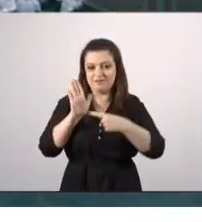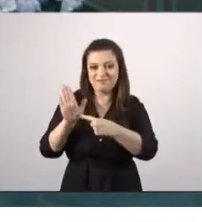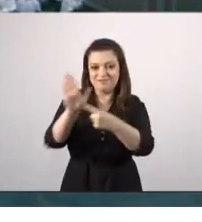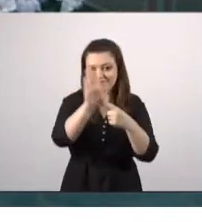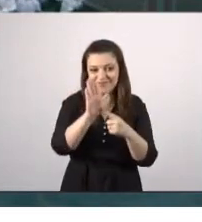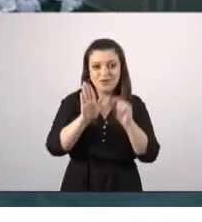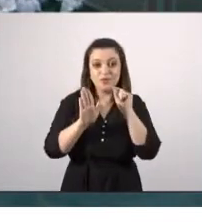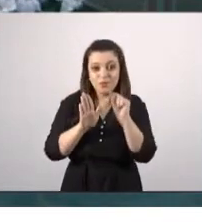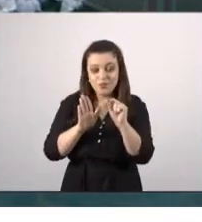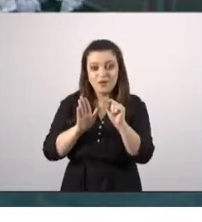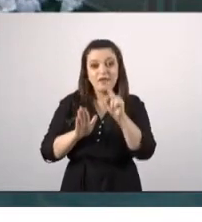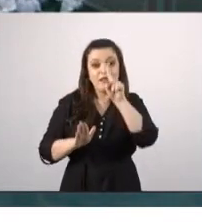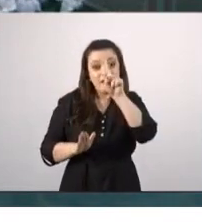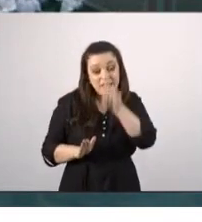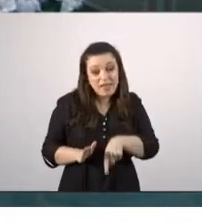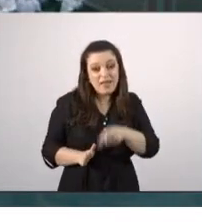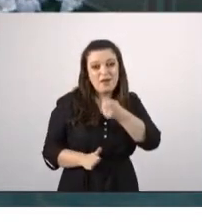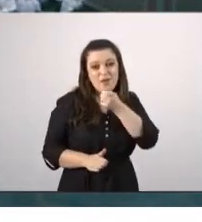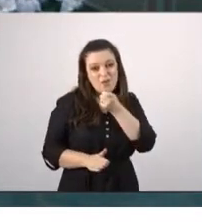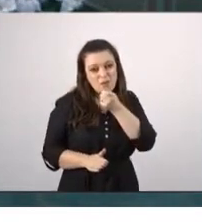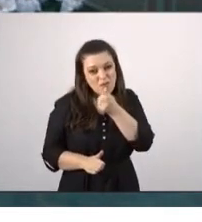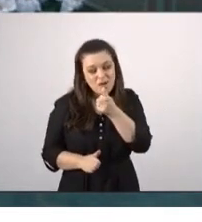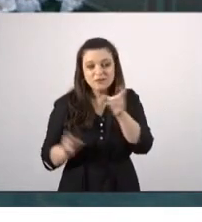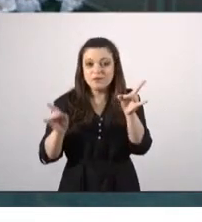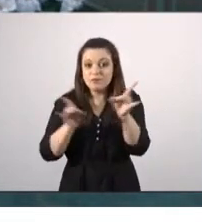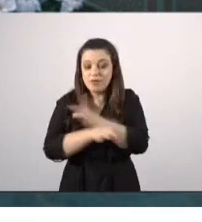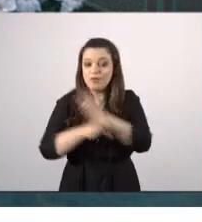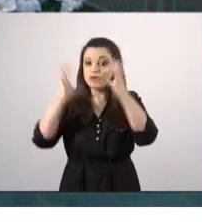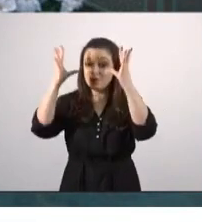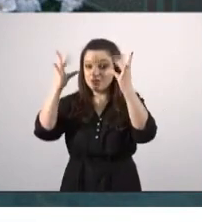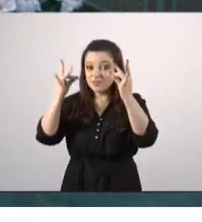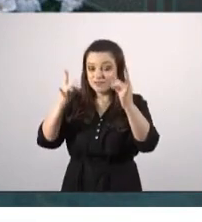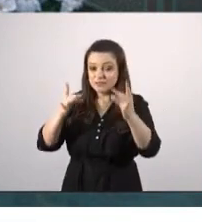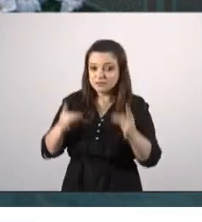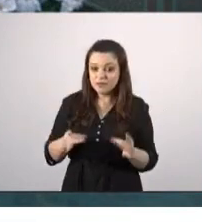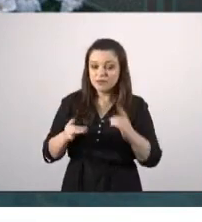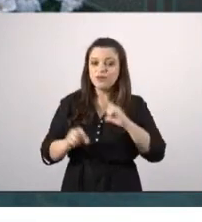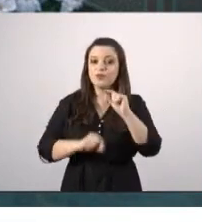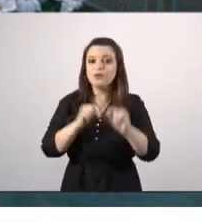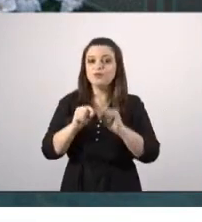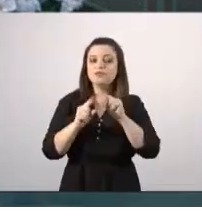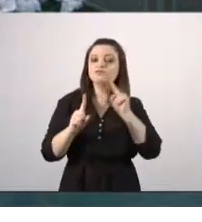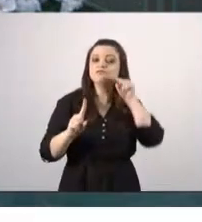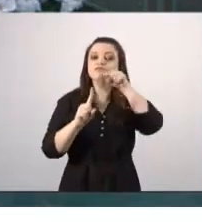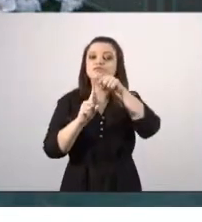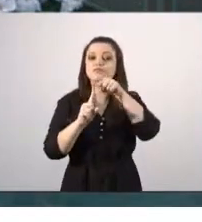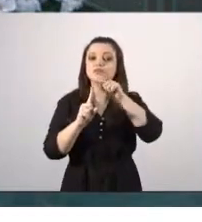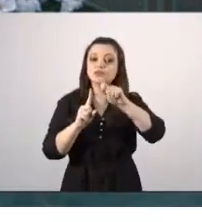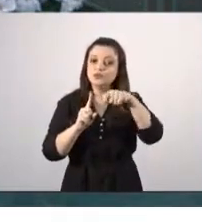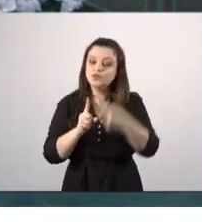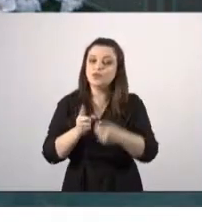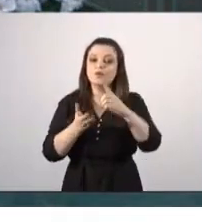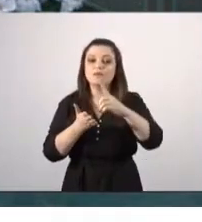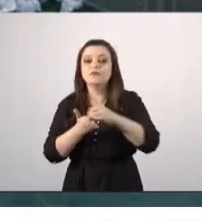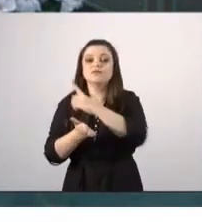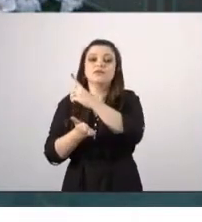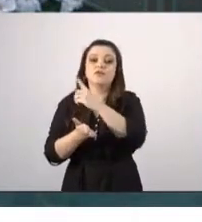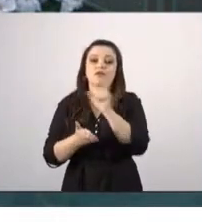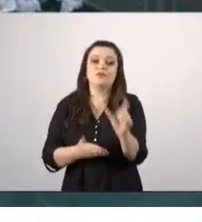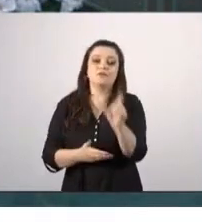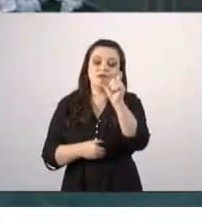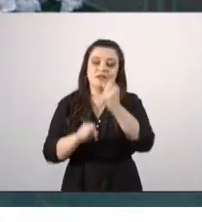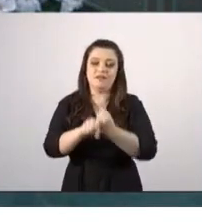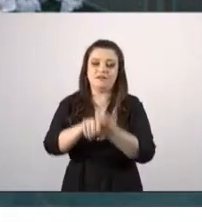Quote, almost or nearly as described, but not completely or according to strict definition, end quote. To